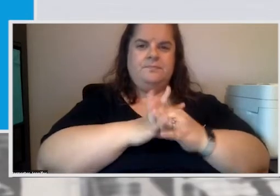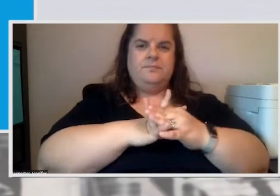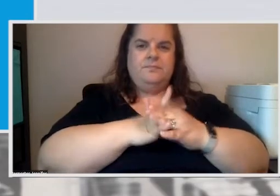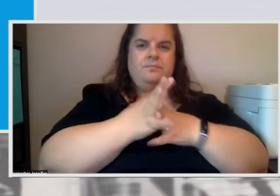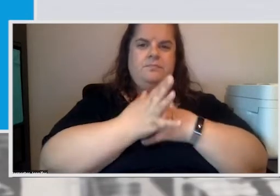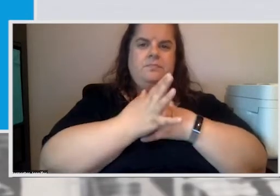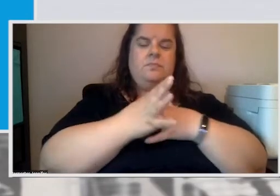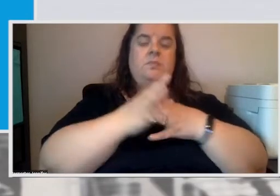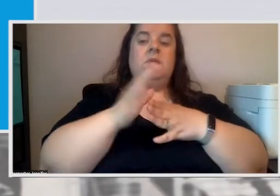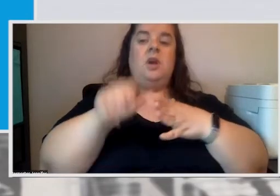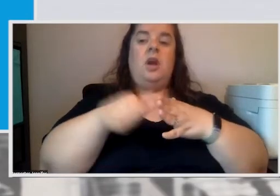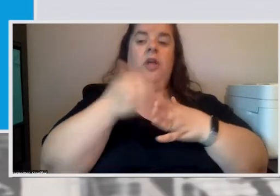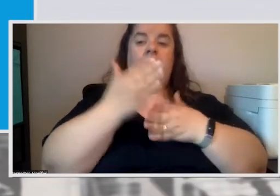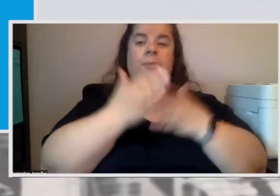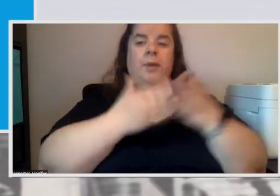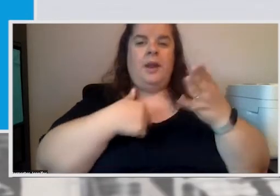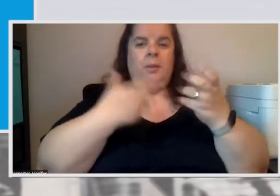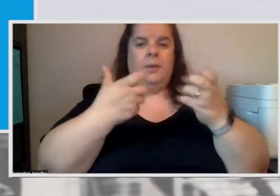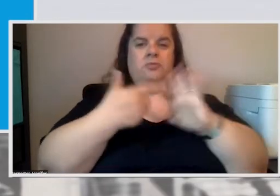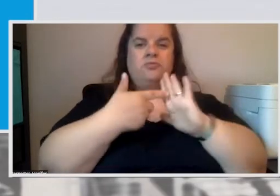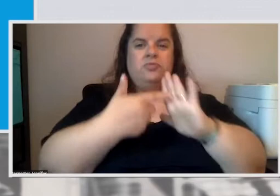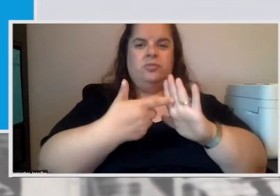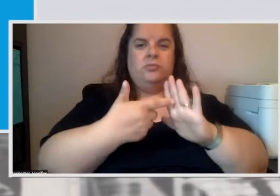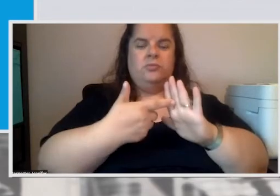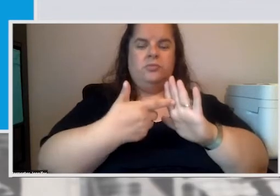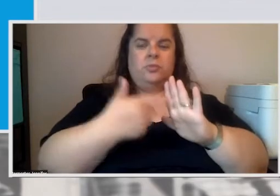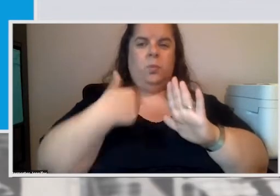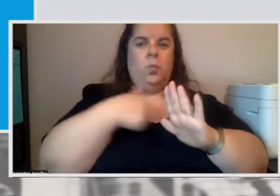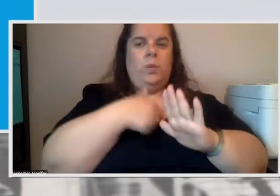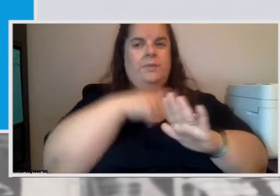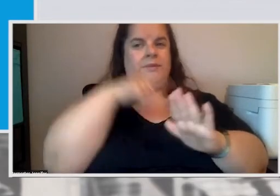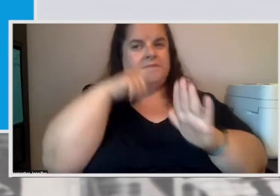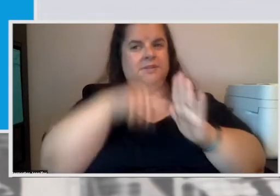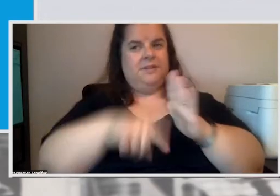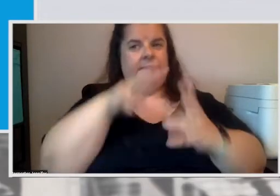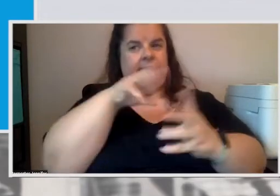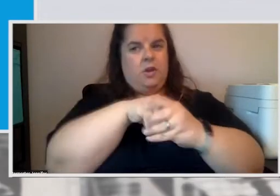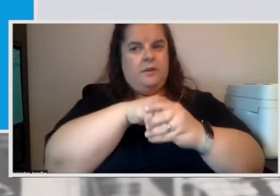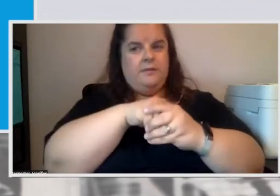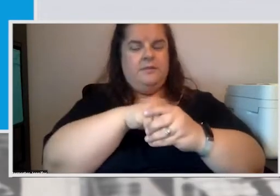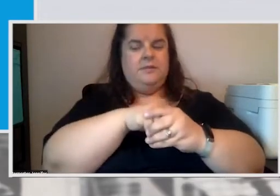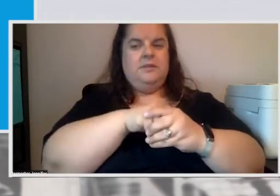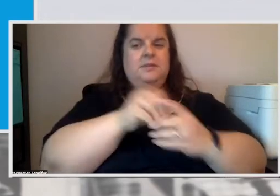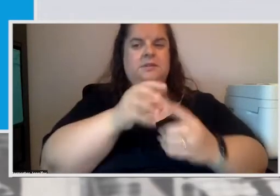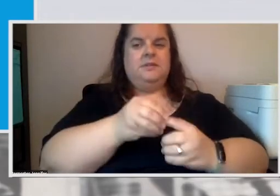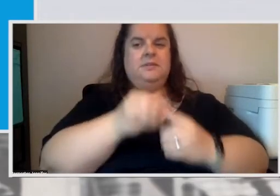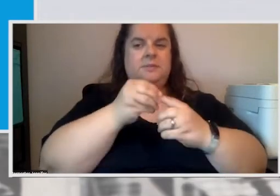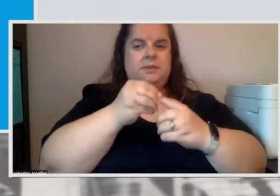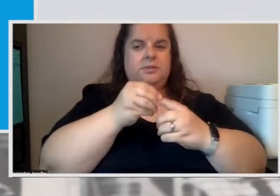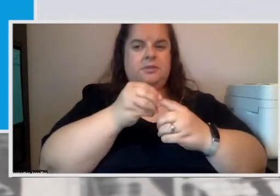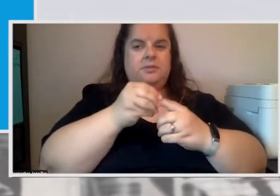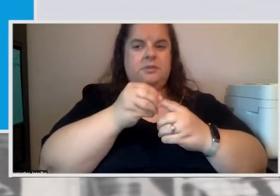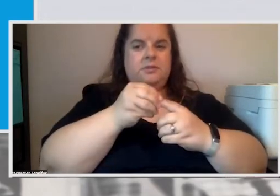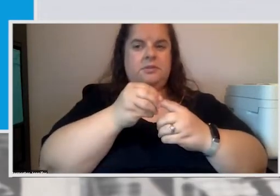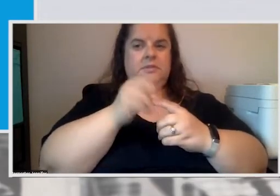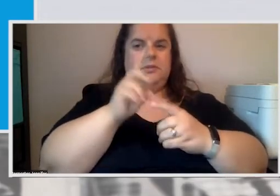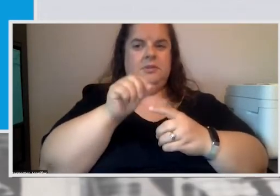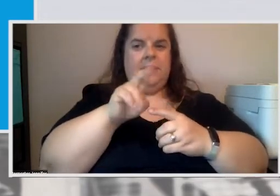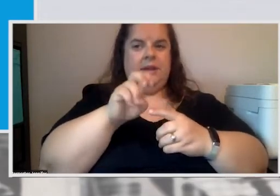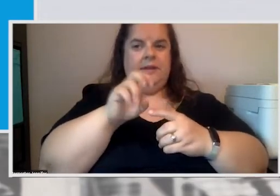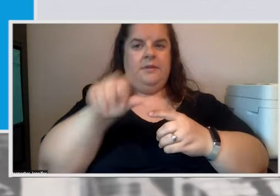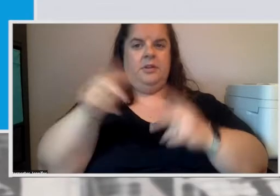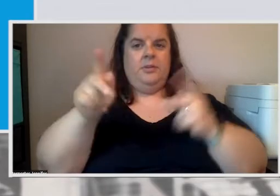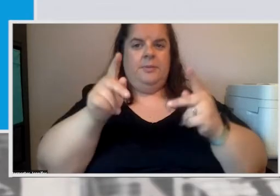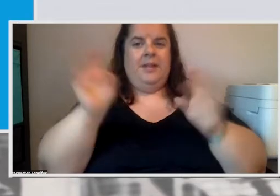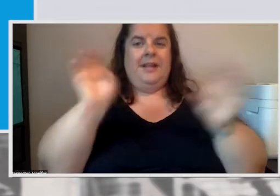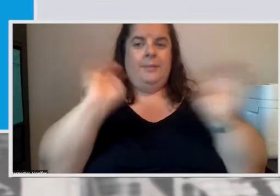The other program I just wanted to point out that we've been heavily engaged in, particularly Dave and other folks, is the Emergency Rental